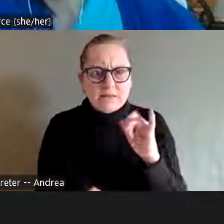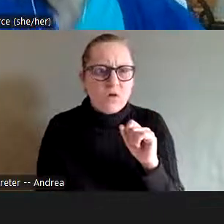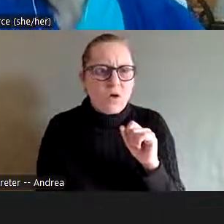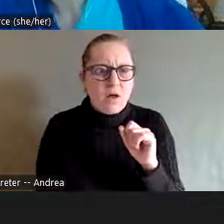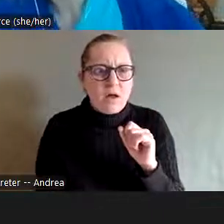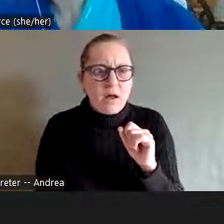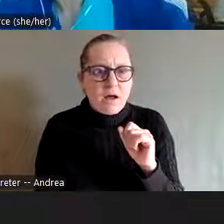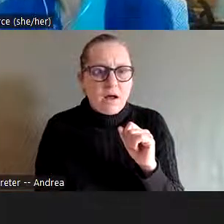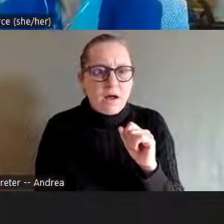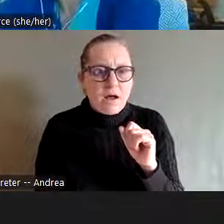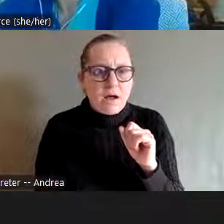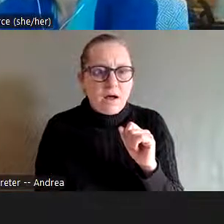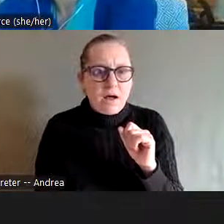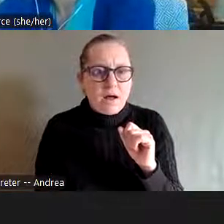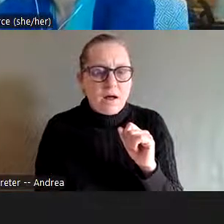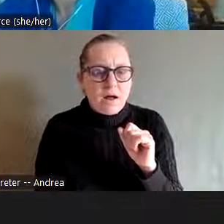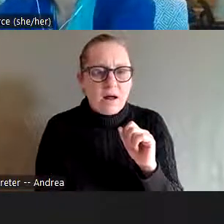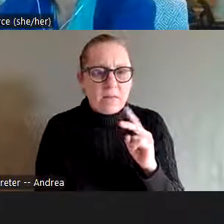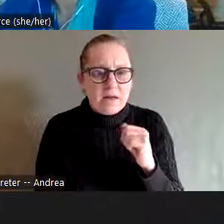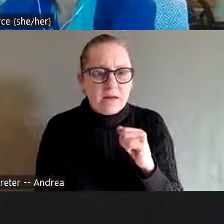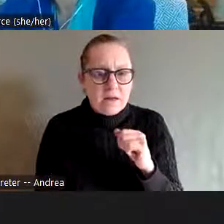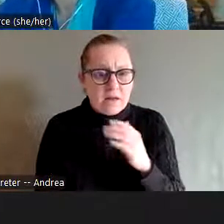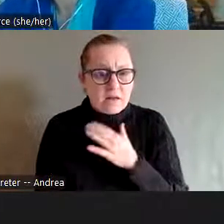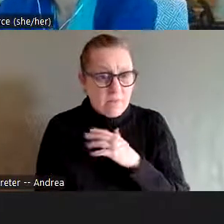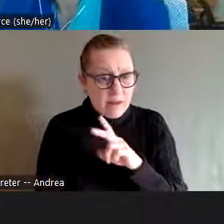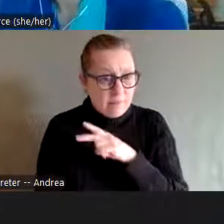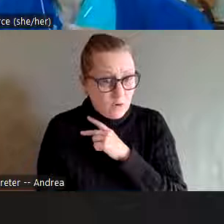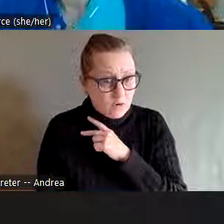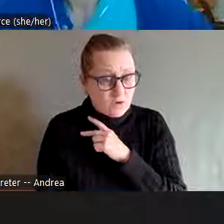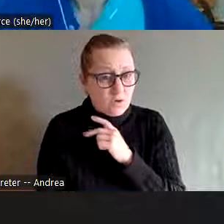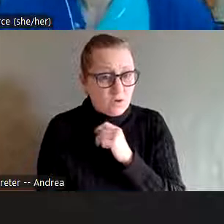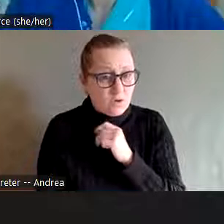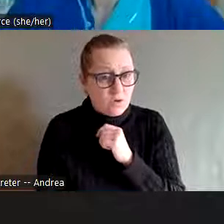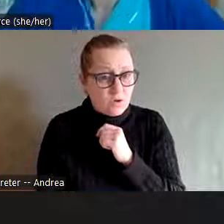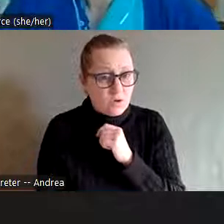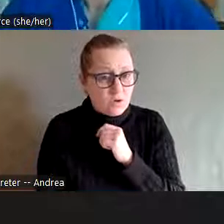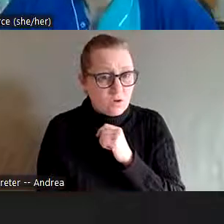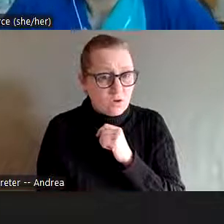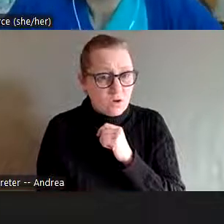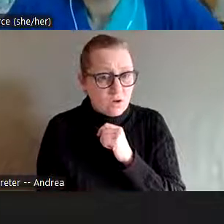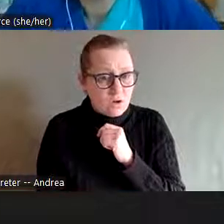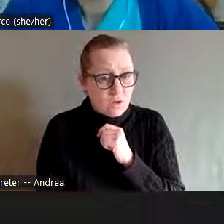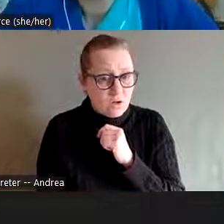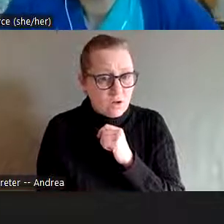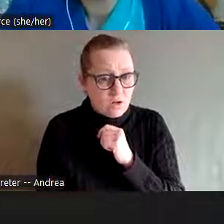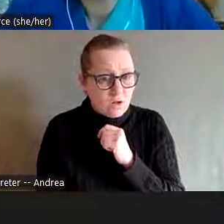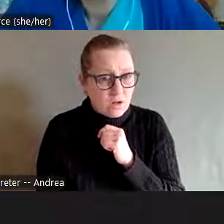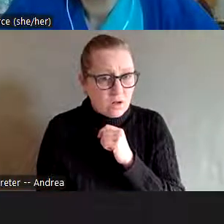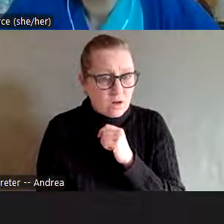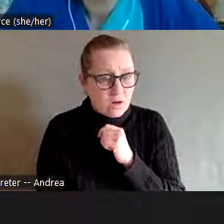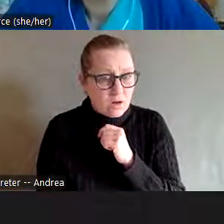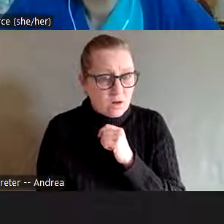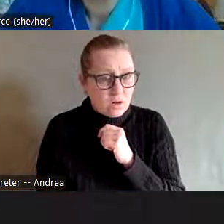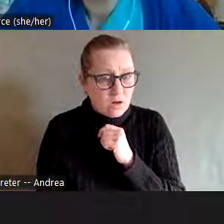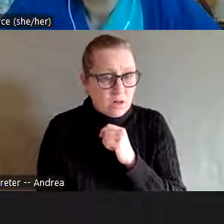mean, is my personal devices still like part of what needs to be researched